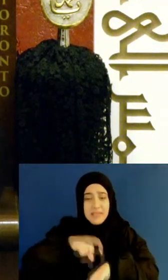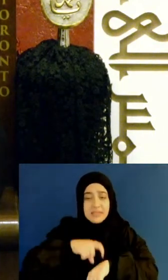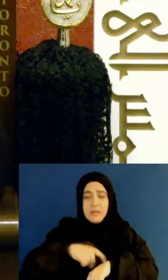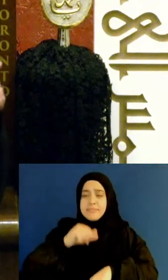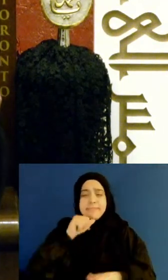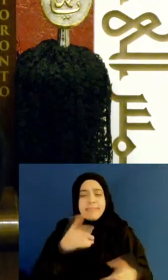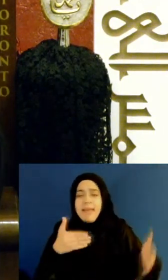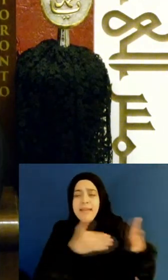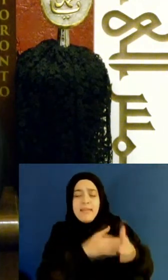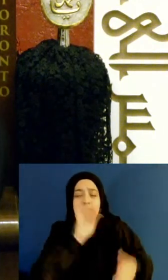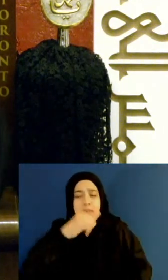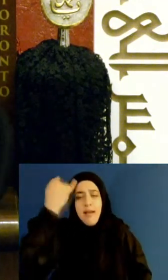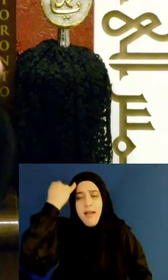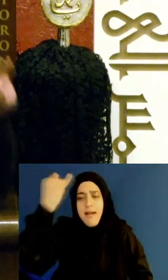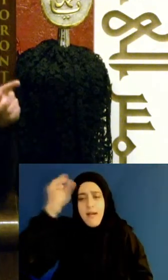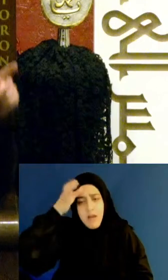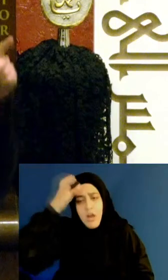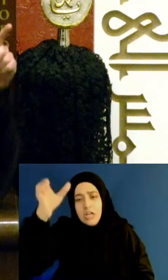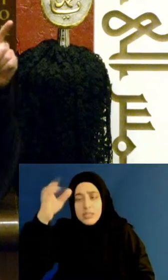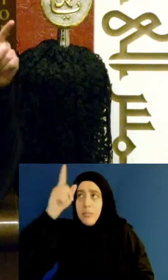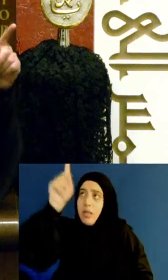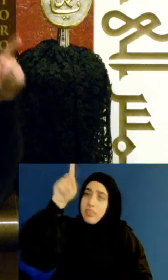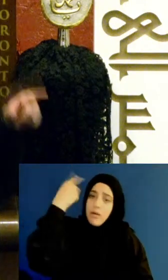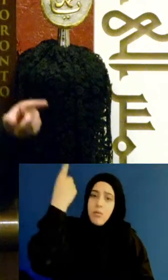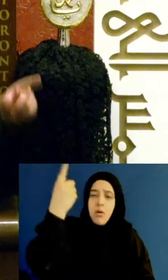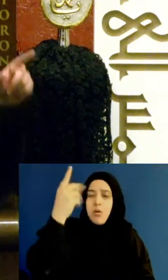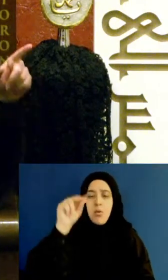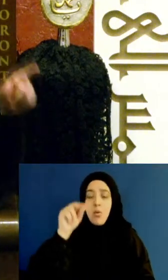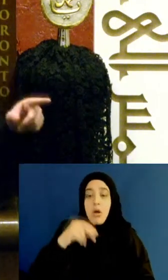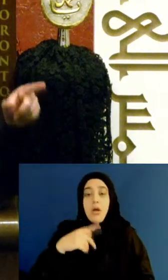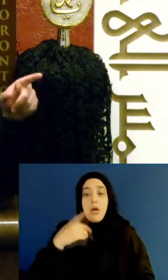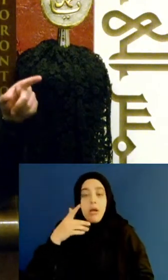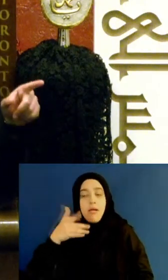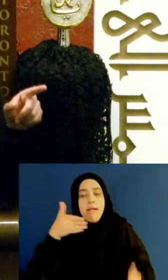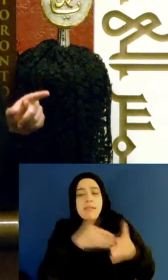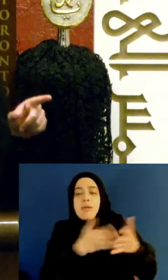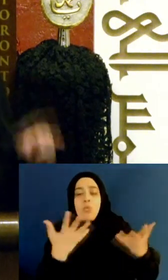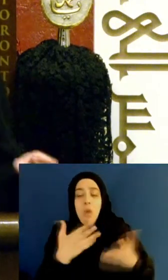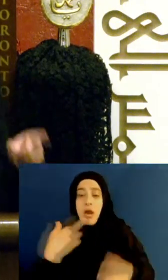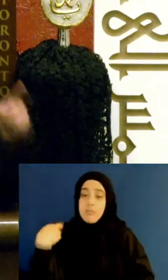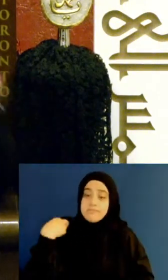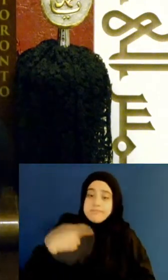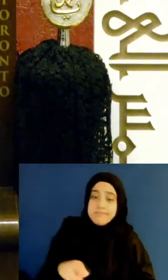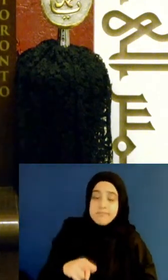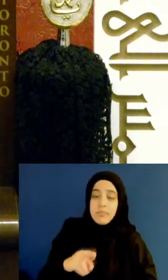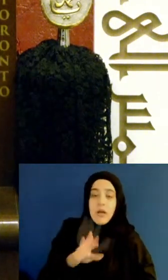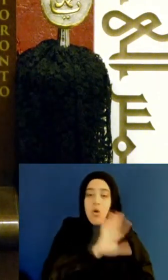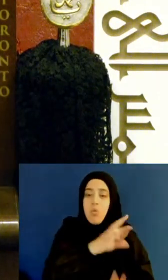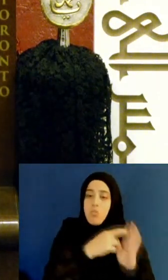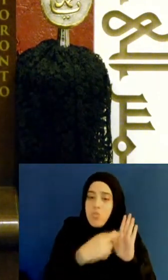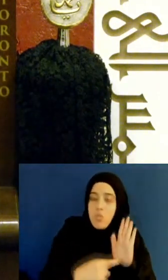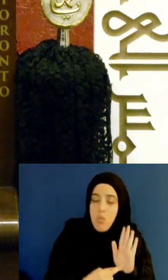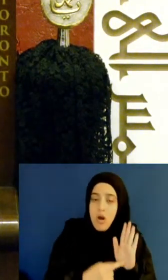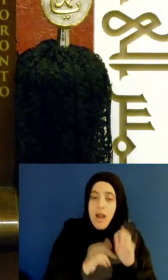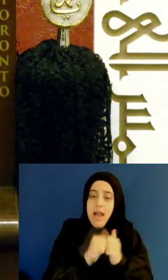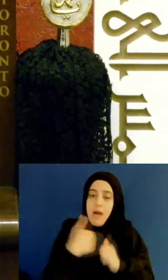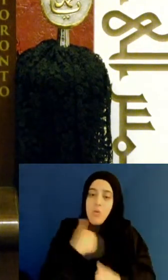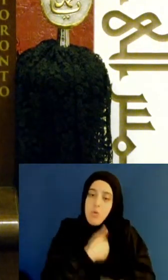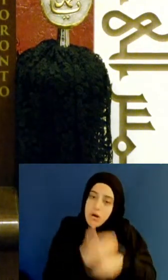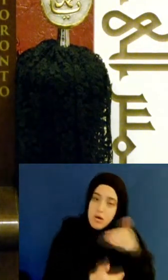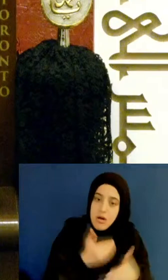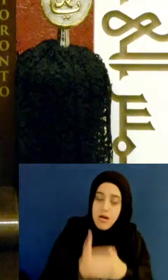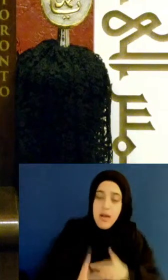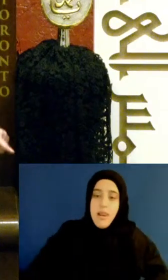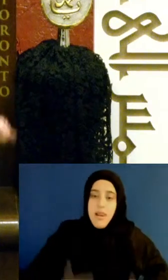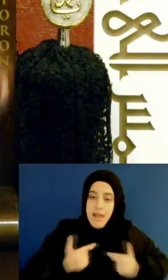was the consequences and the laws and the regulations of how we should live life. Once you submit to that